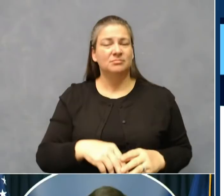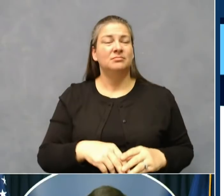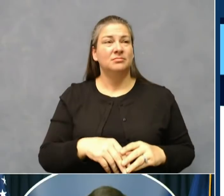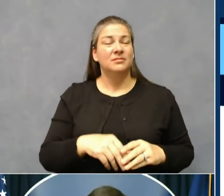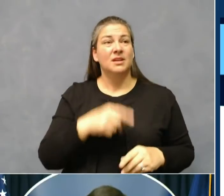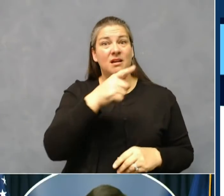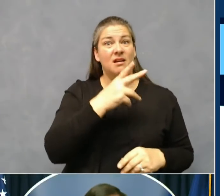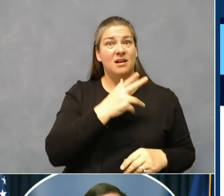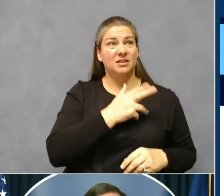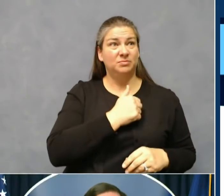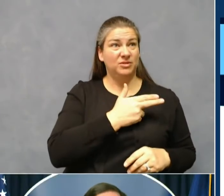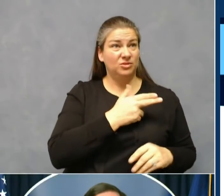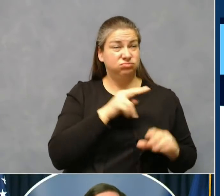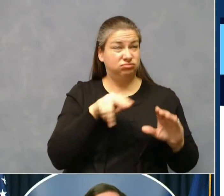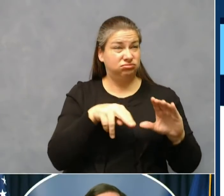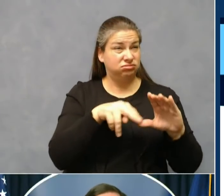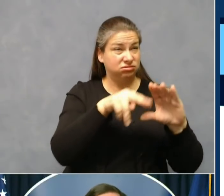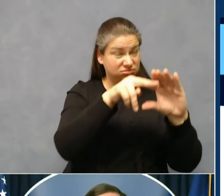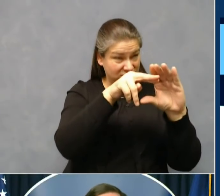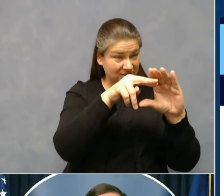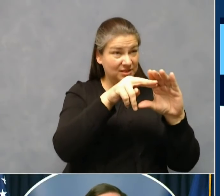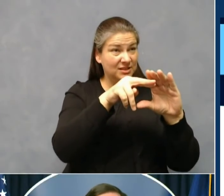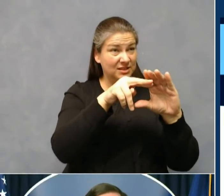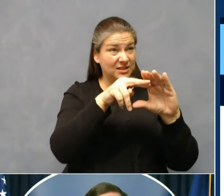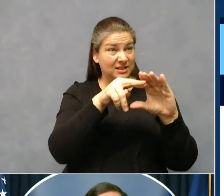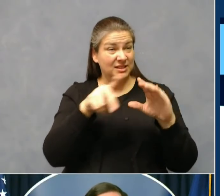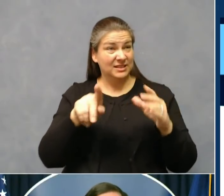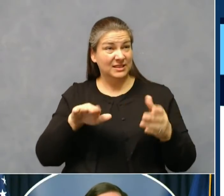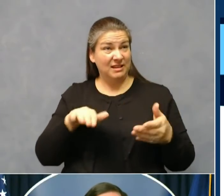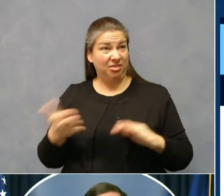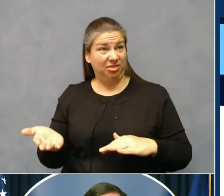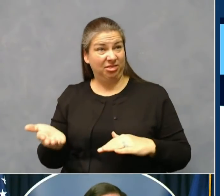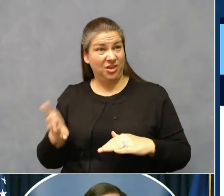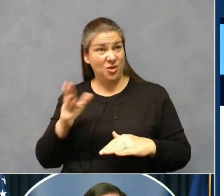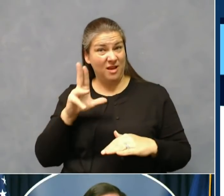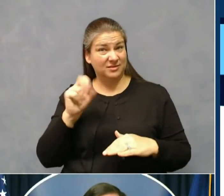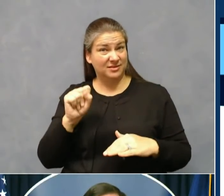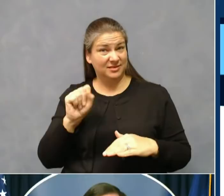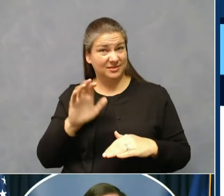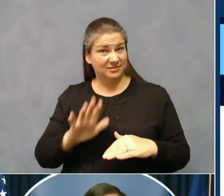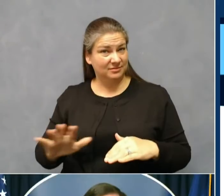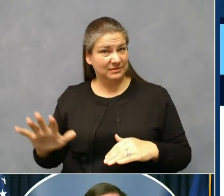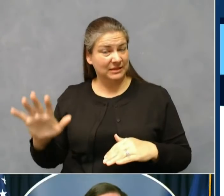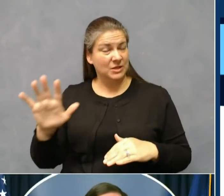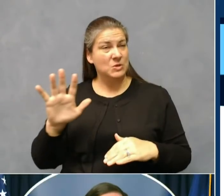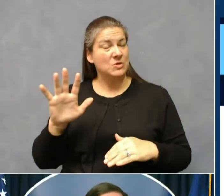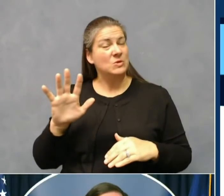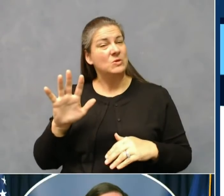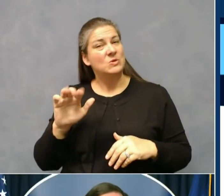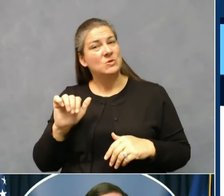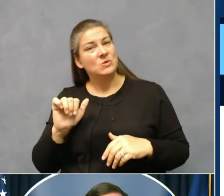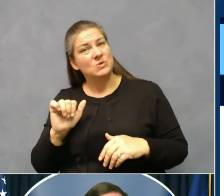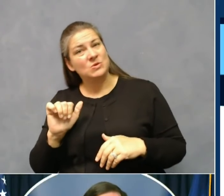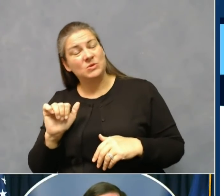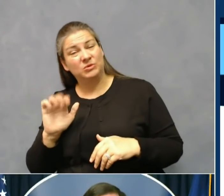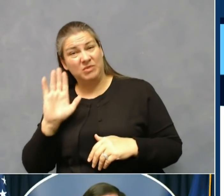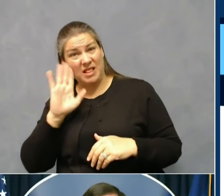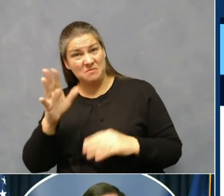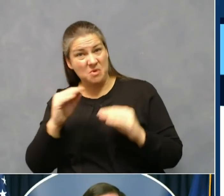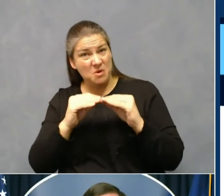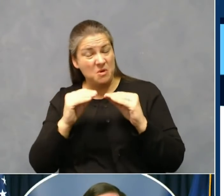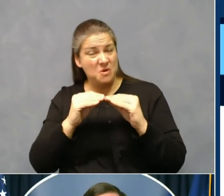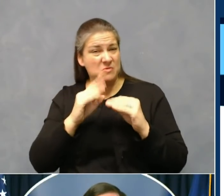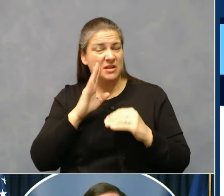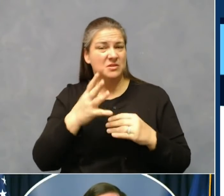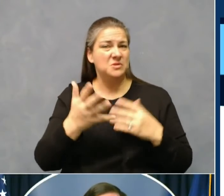sadly might not last for too long. It ought to show us and tell us that it is more important now than ever